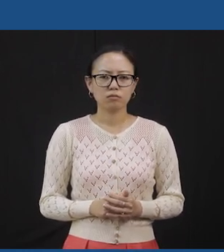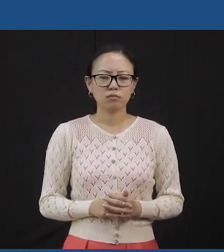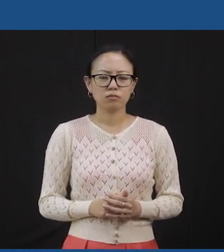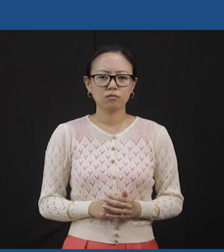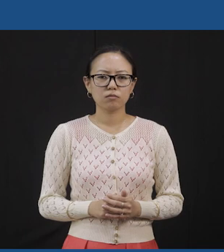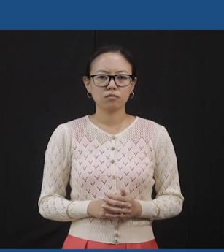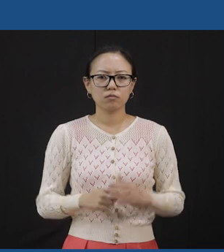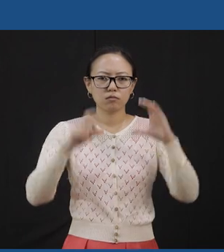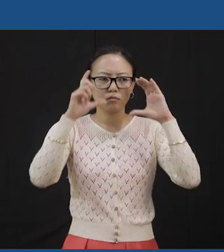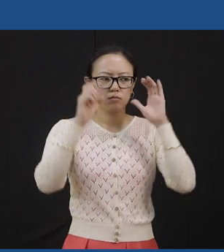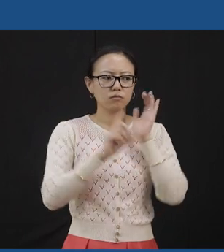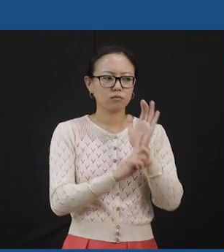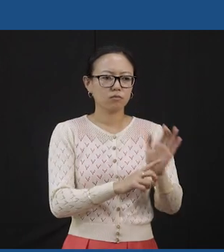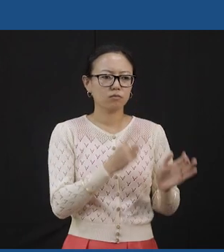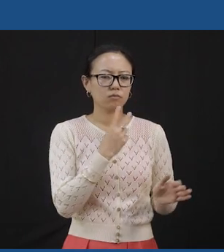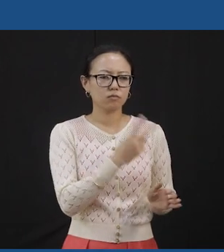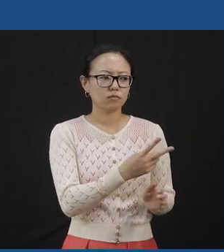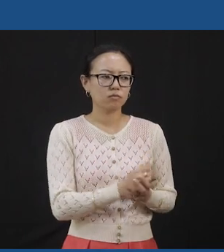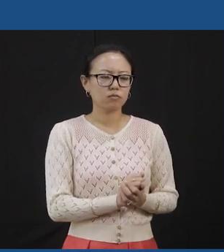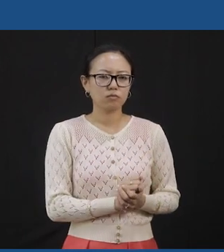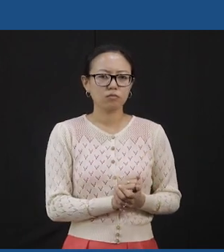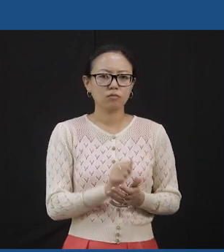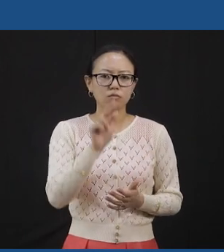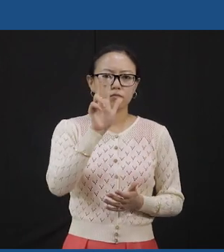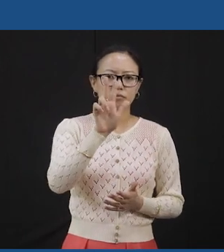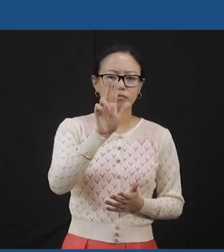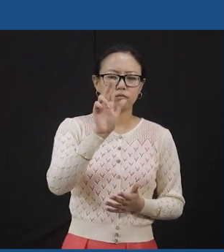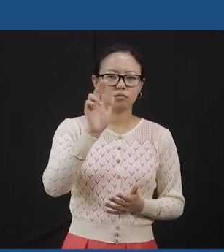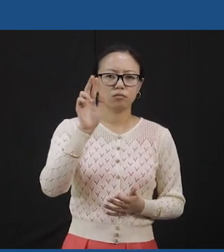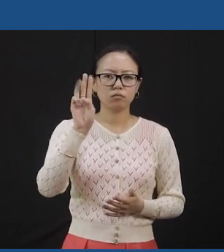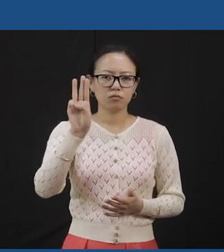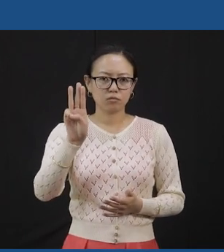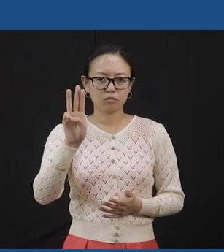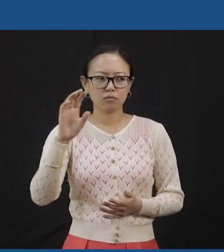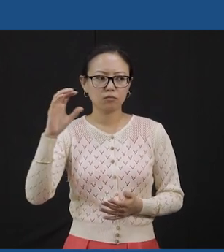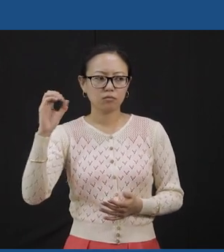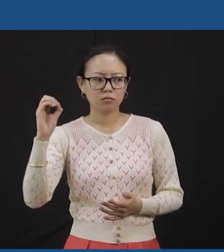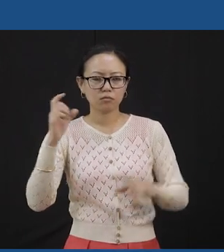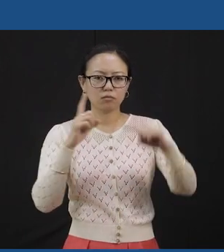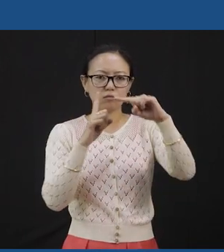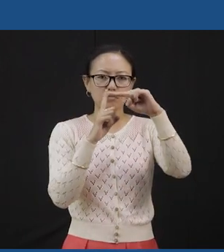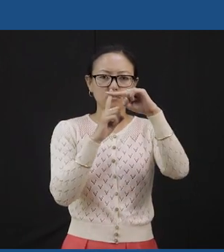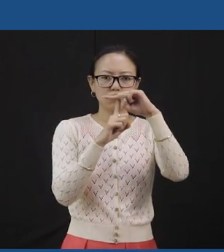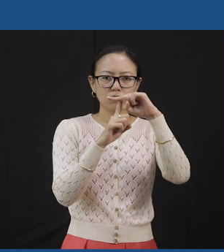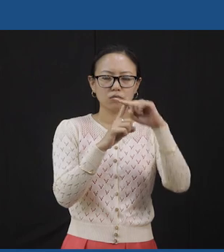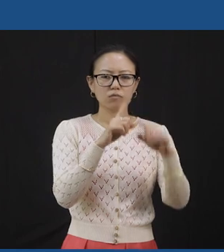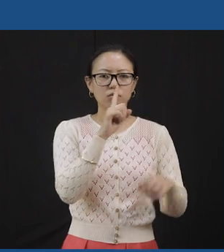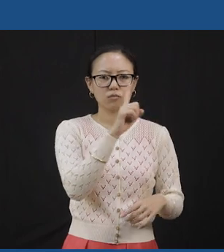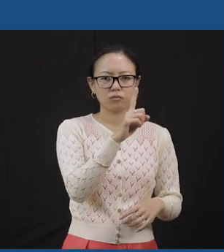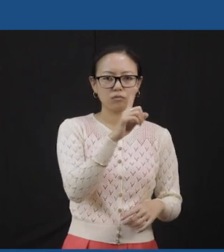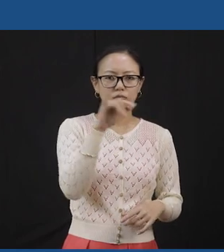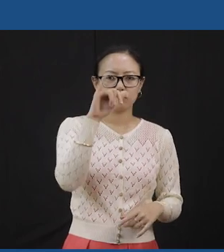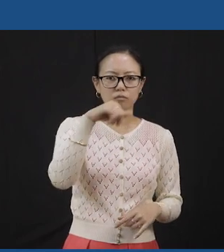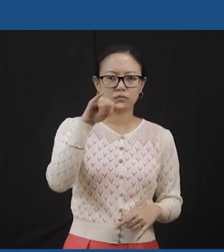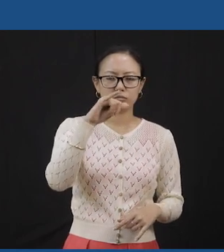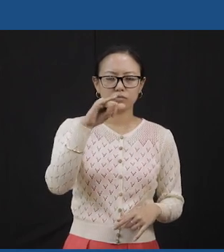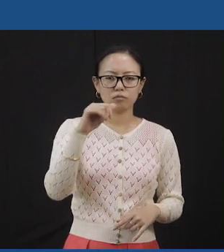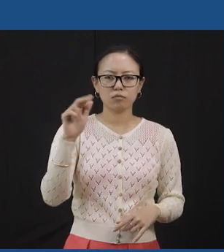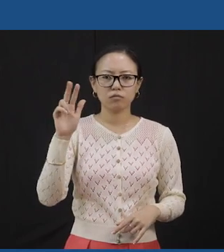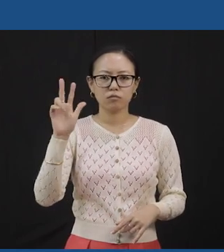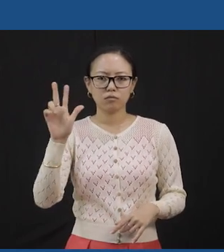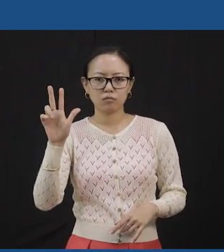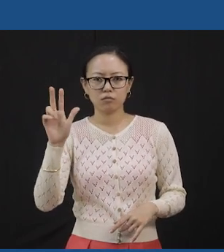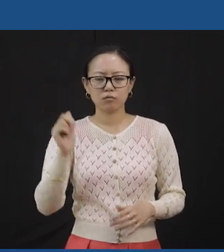Okay, so the first number, 830 plus 168. So here I will teach you how to do according to a